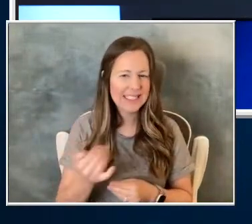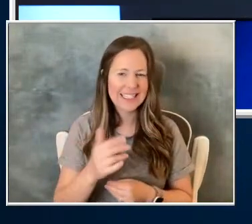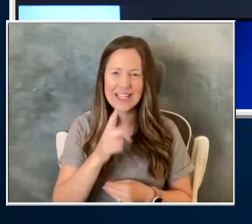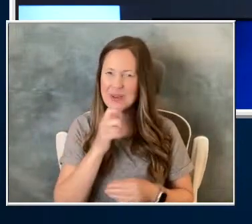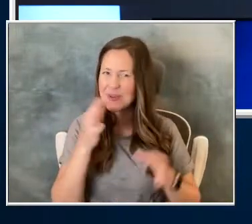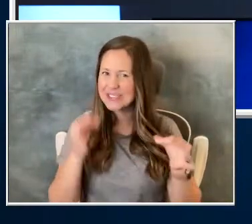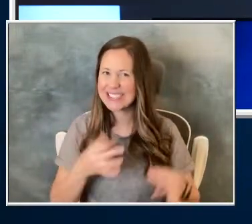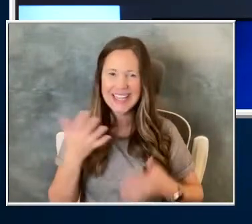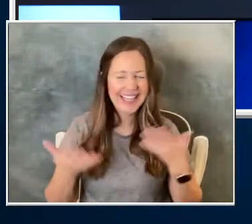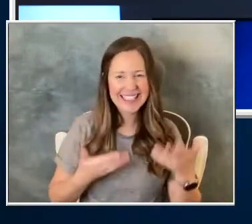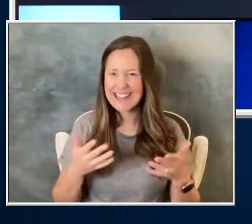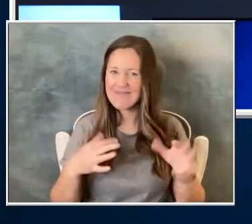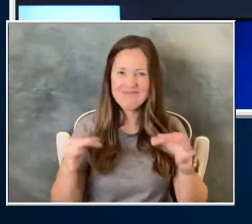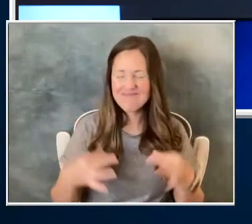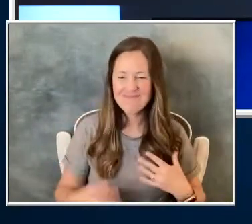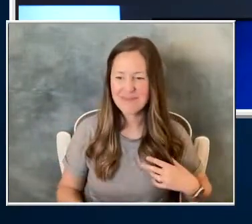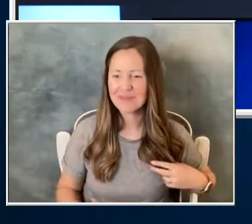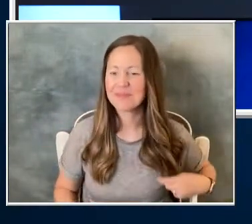place?